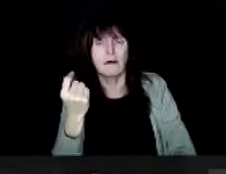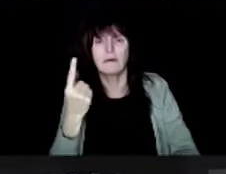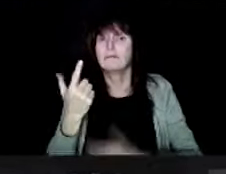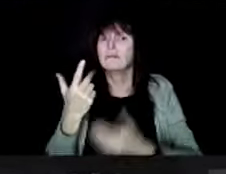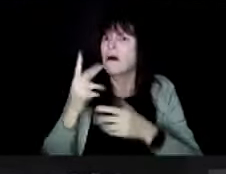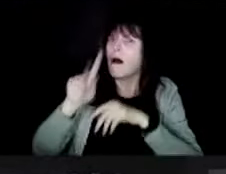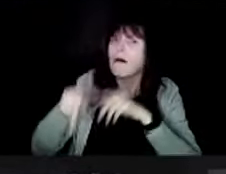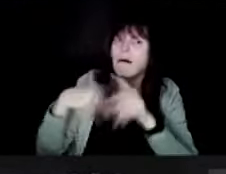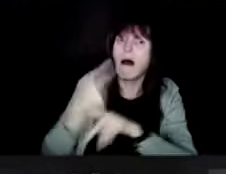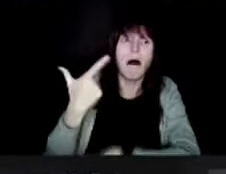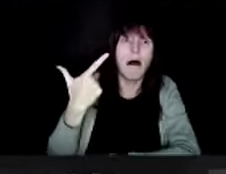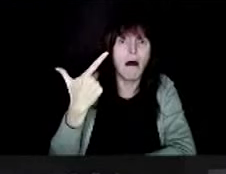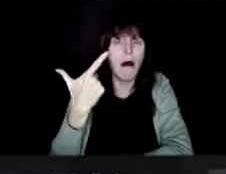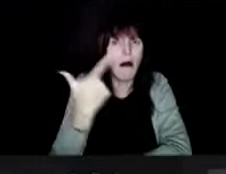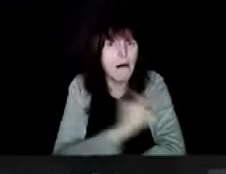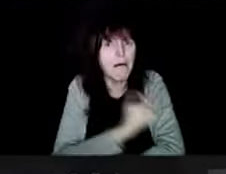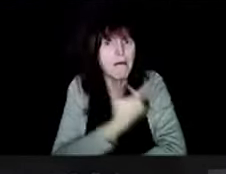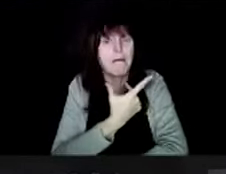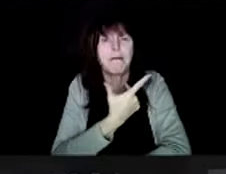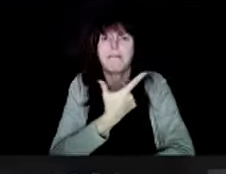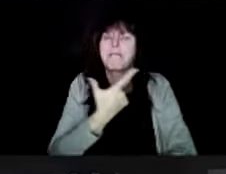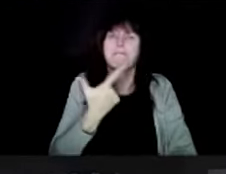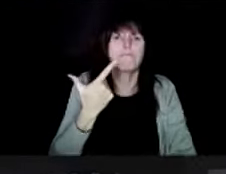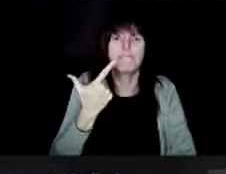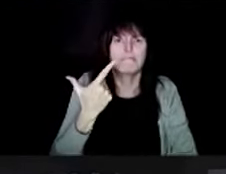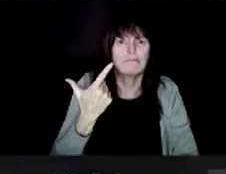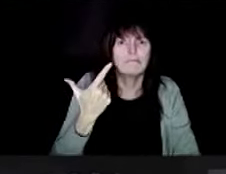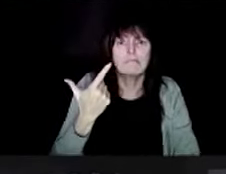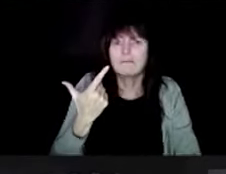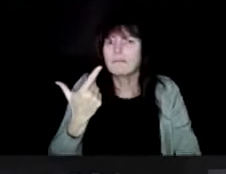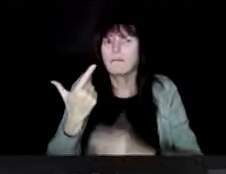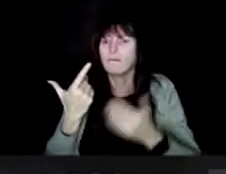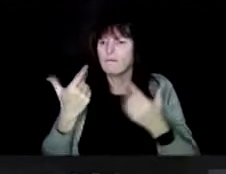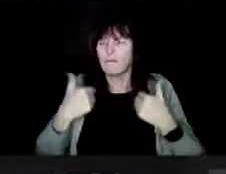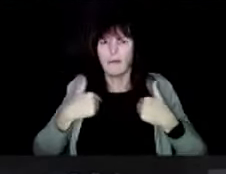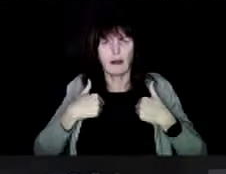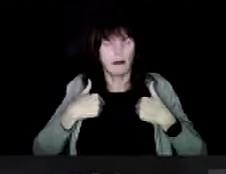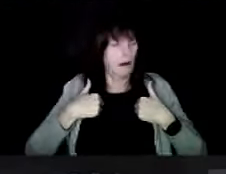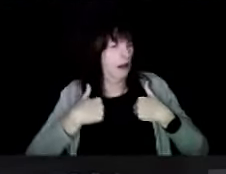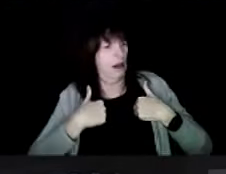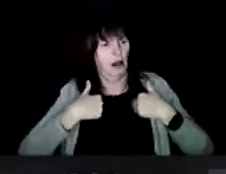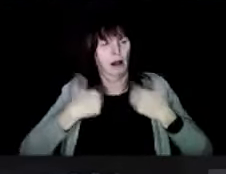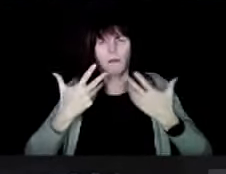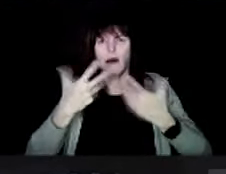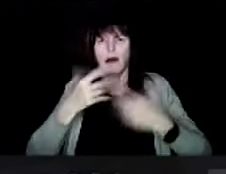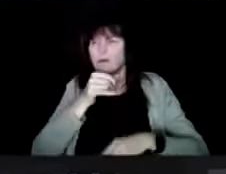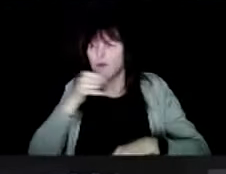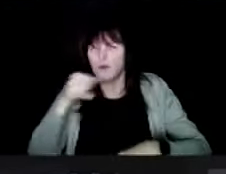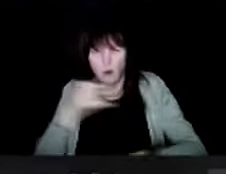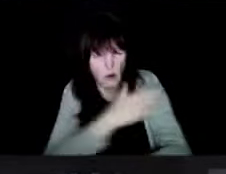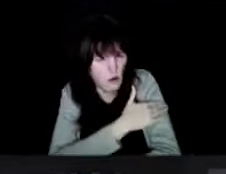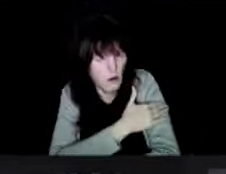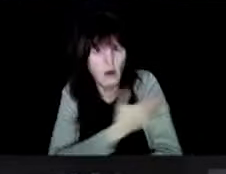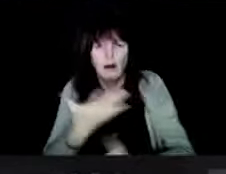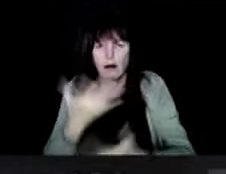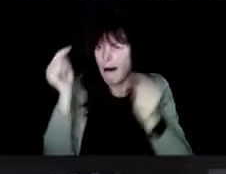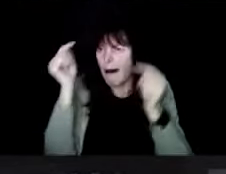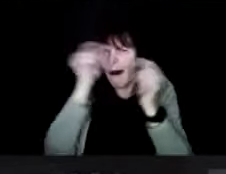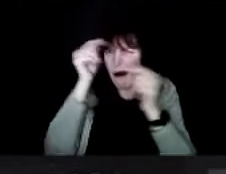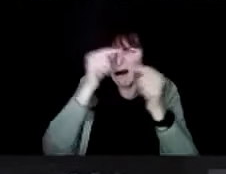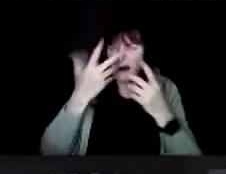include sore arm, fatigue, headache, muscle pain, joint pain, fever, and chills in a small percentage of